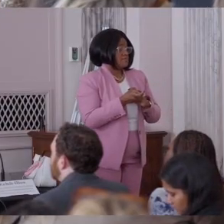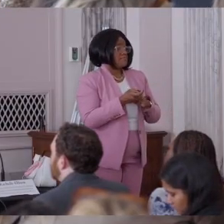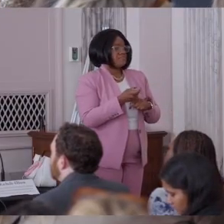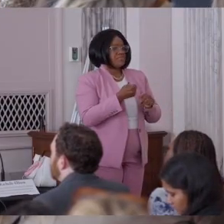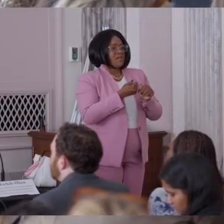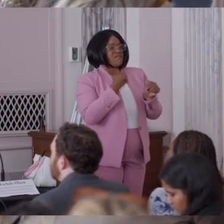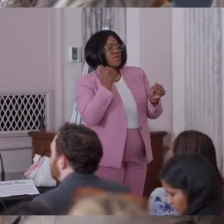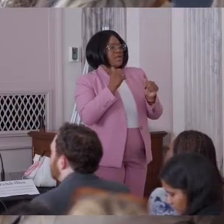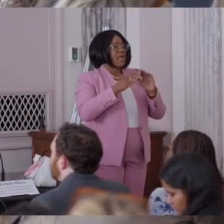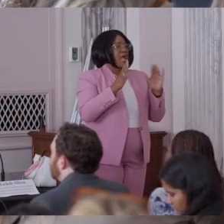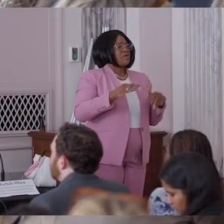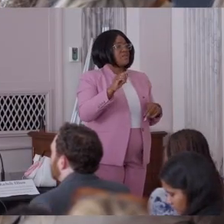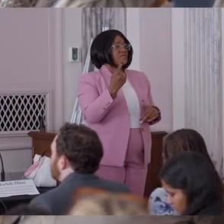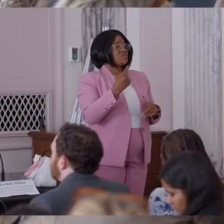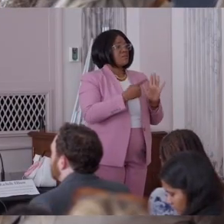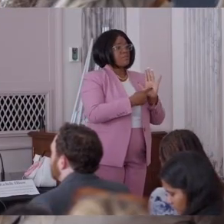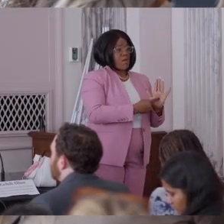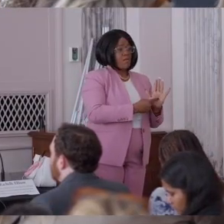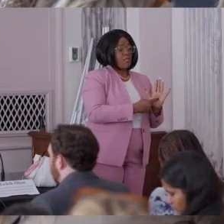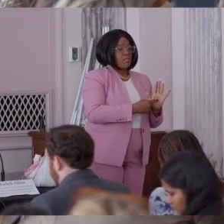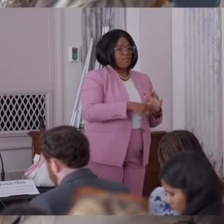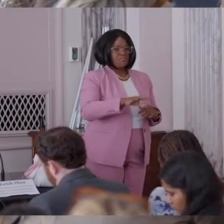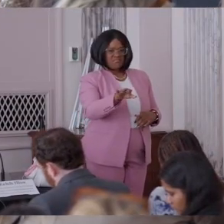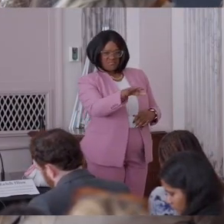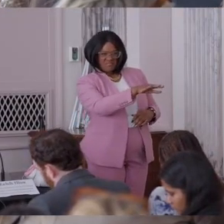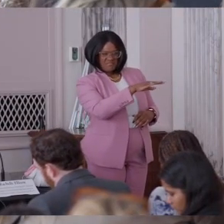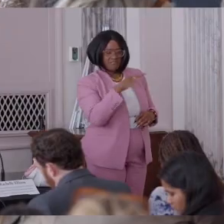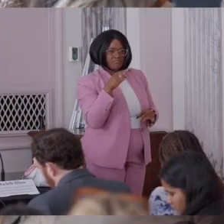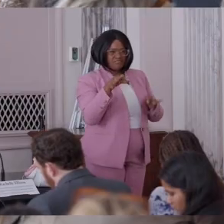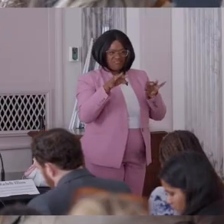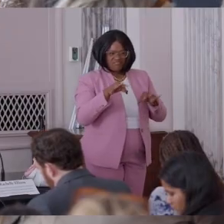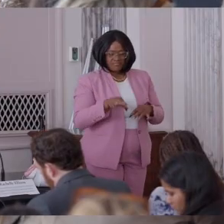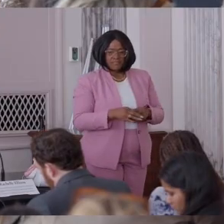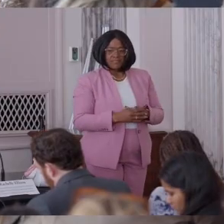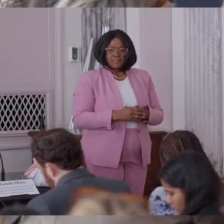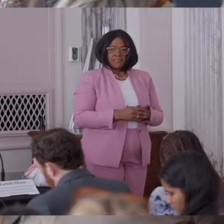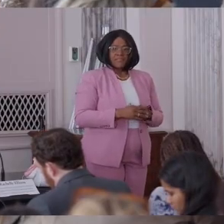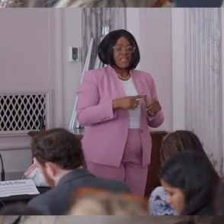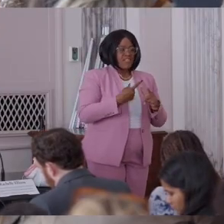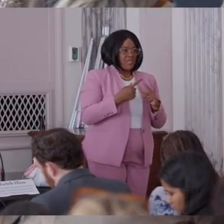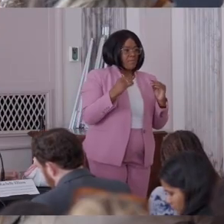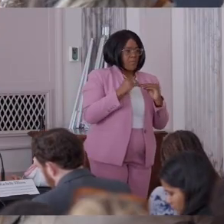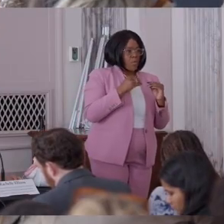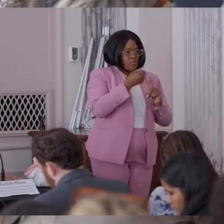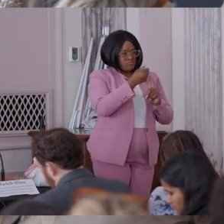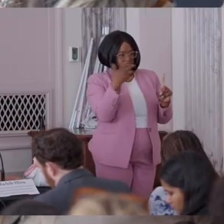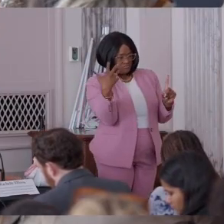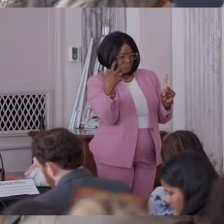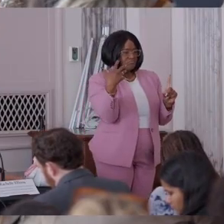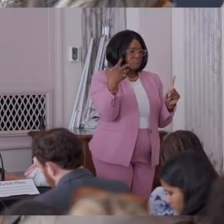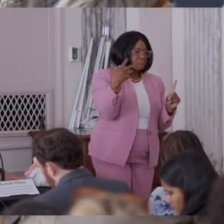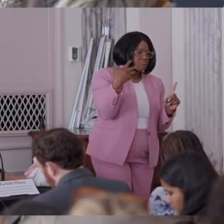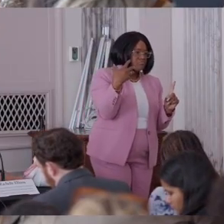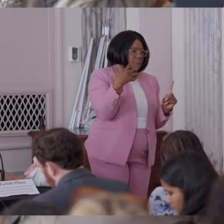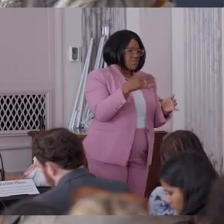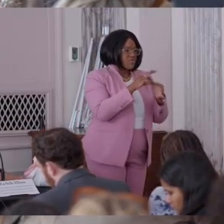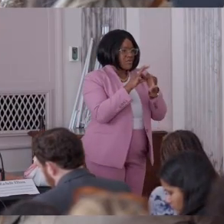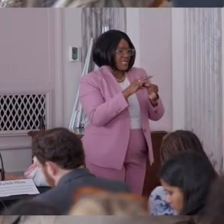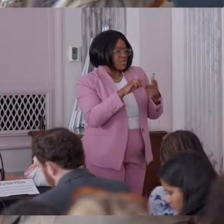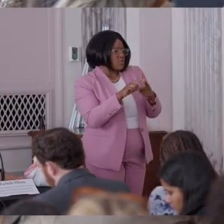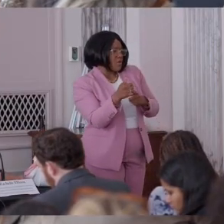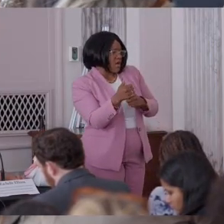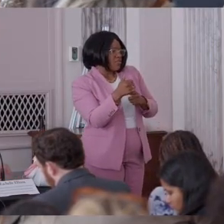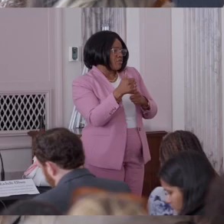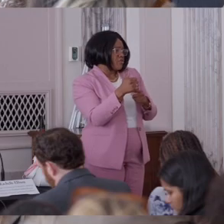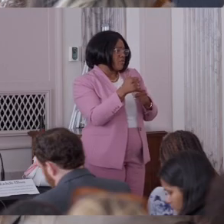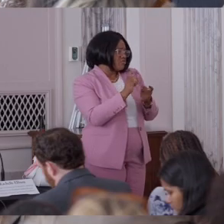from the housing first model, and just a little bit on that, and then I'll talk more in depth about the other